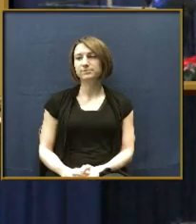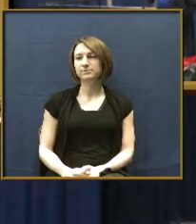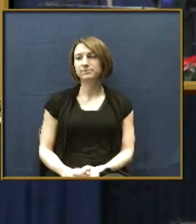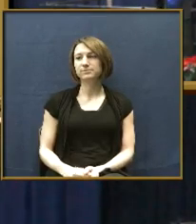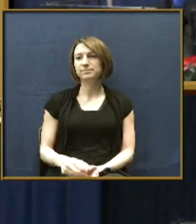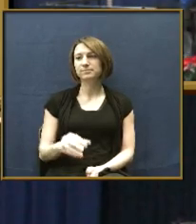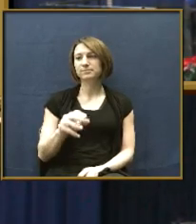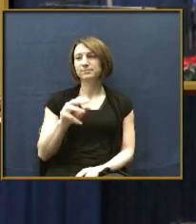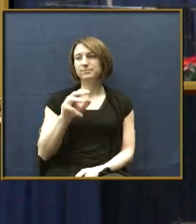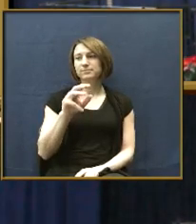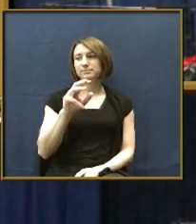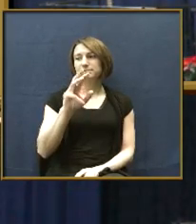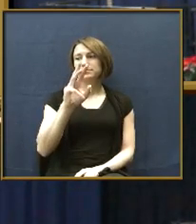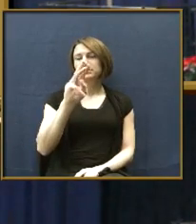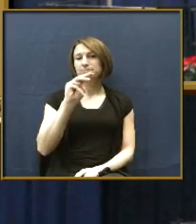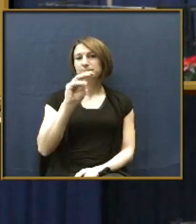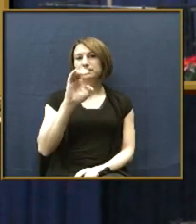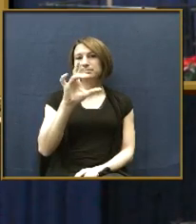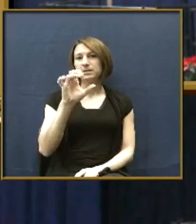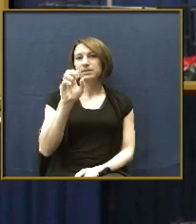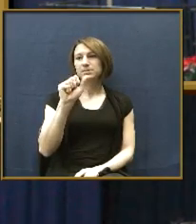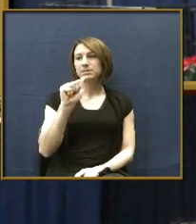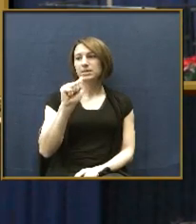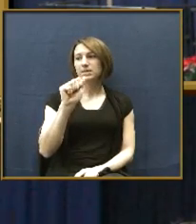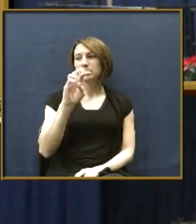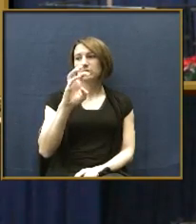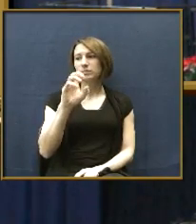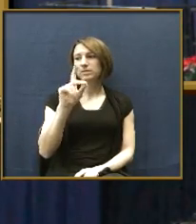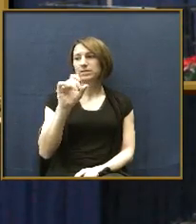Melissa Weeks Subject.